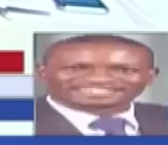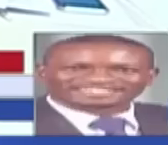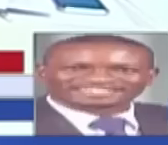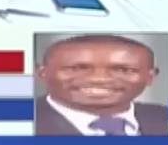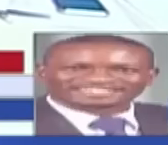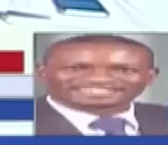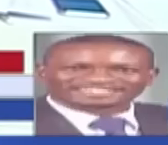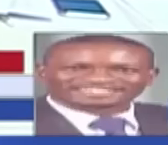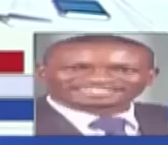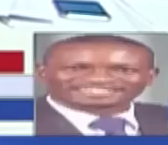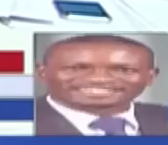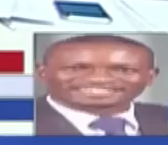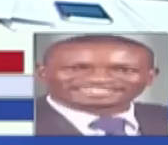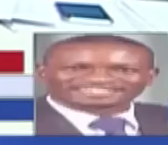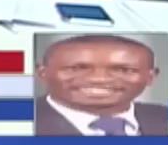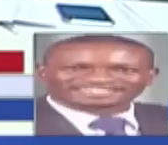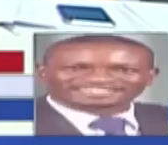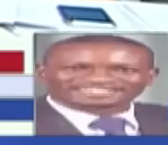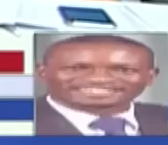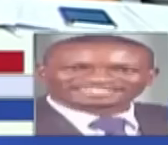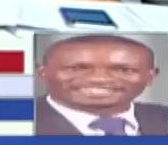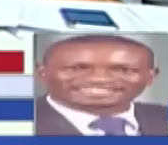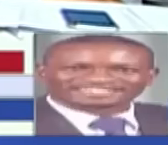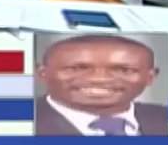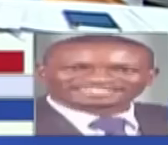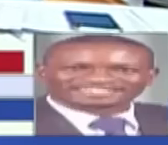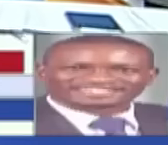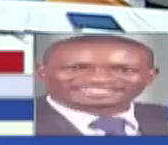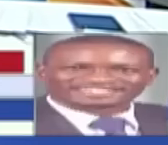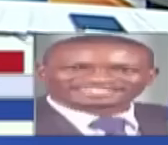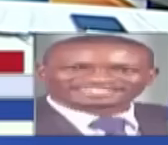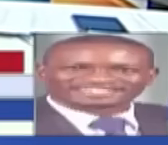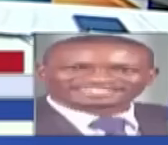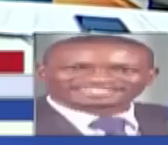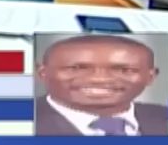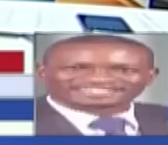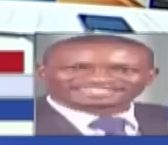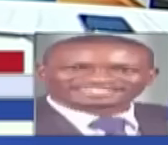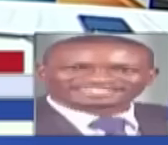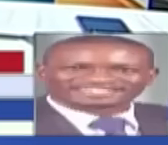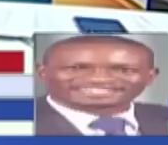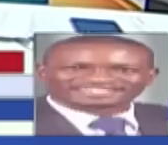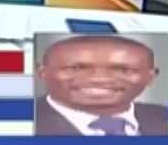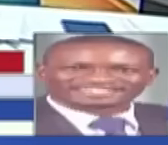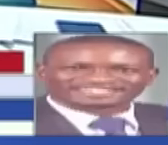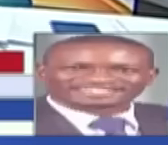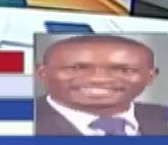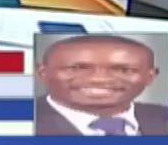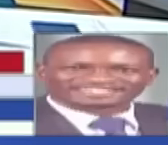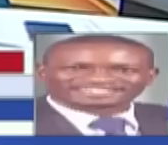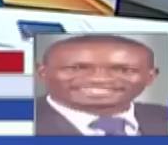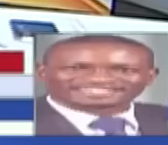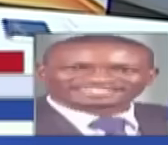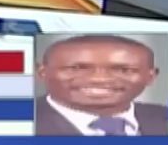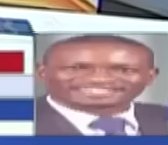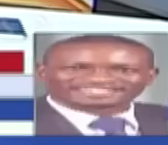would call a bloodless coup, and you want to take over his position, even though that has been criticized by you know, the organs of the party. So is it your statement